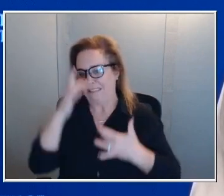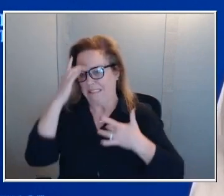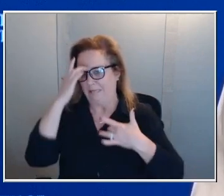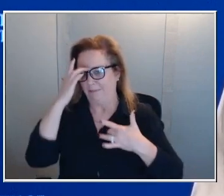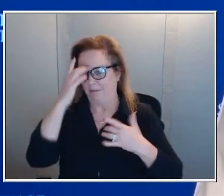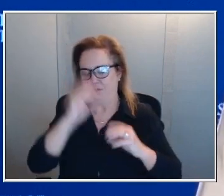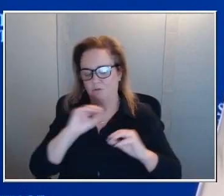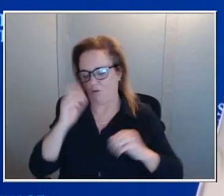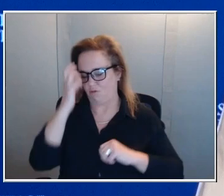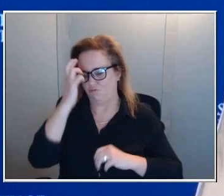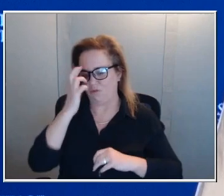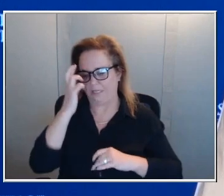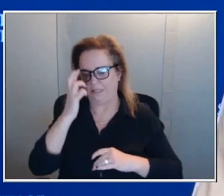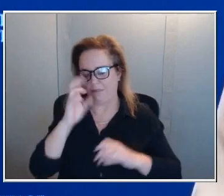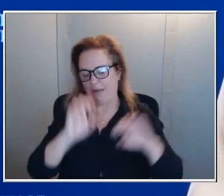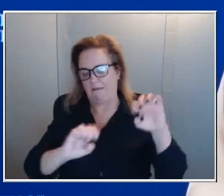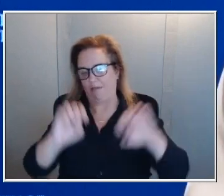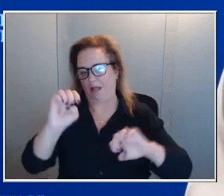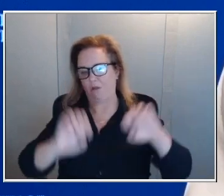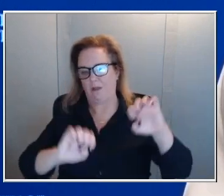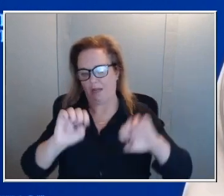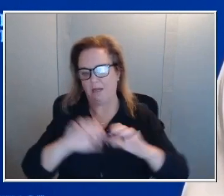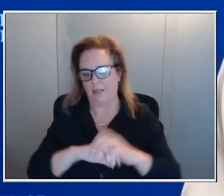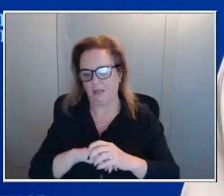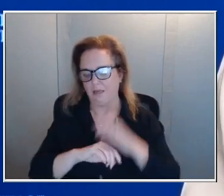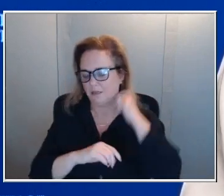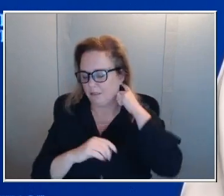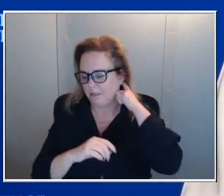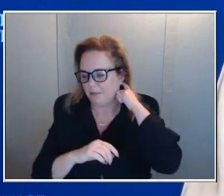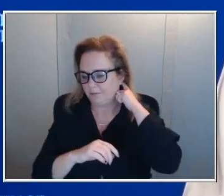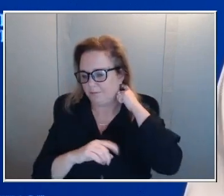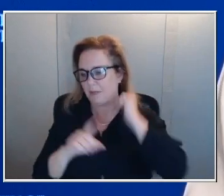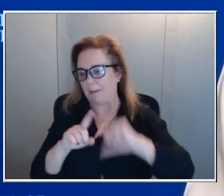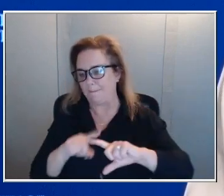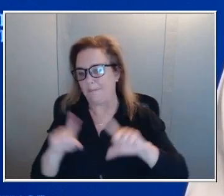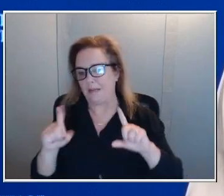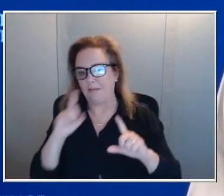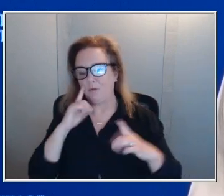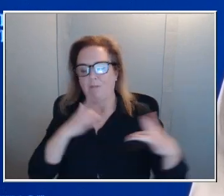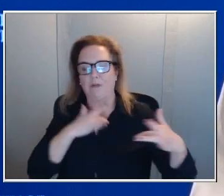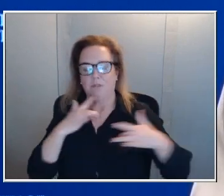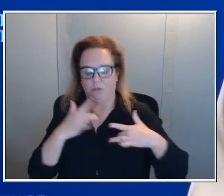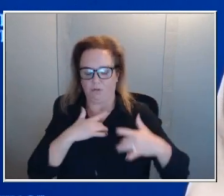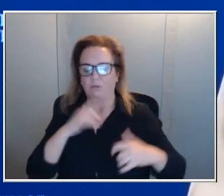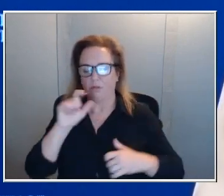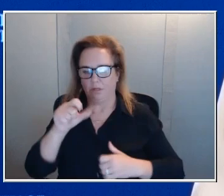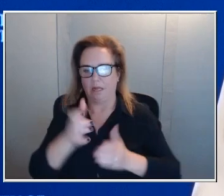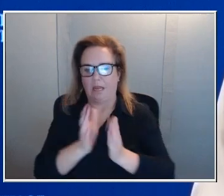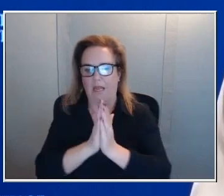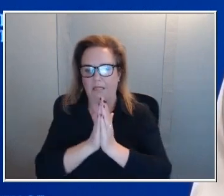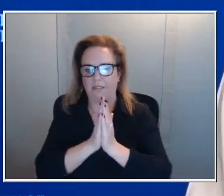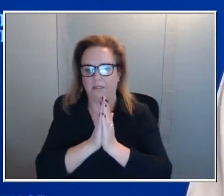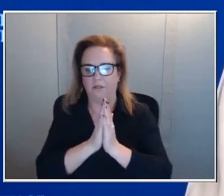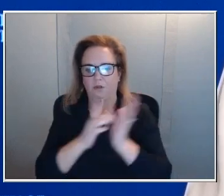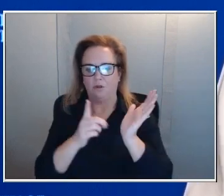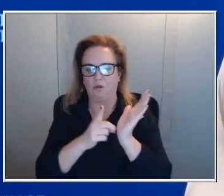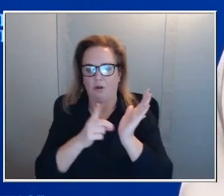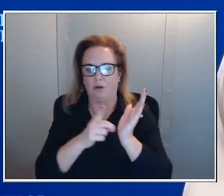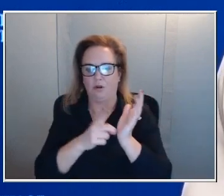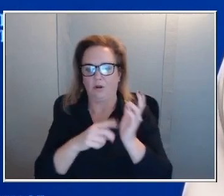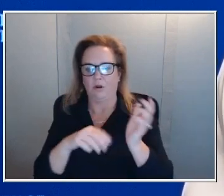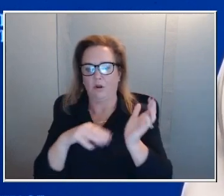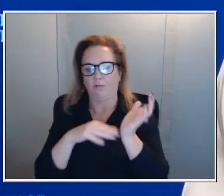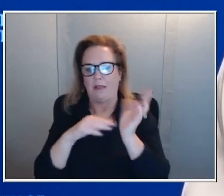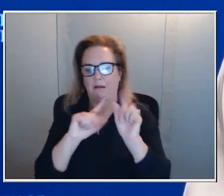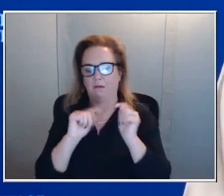no reason to be evaluated by that. But if you have concerns, certainly ask your physician or your medical team